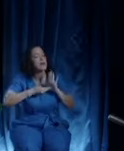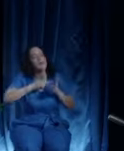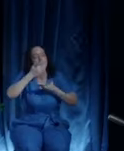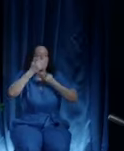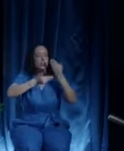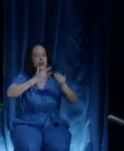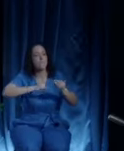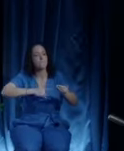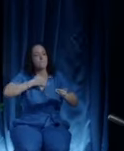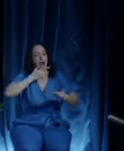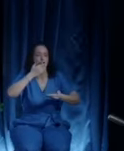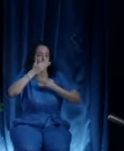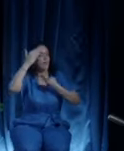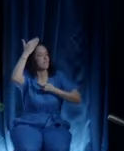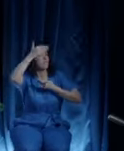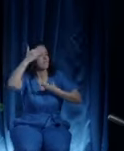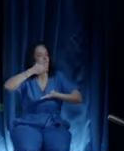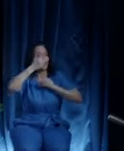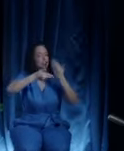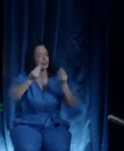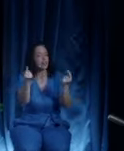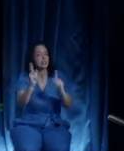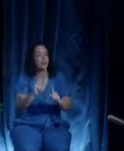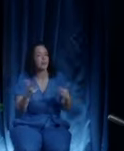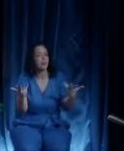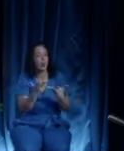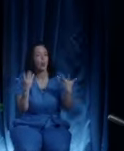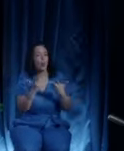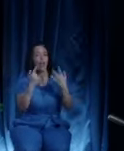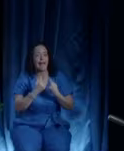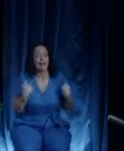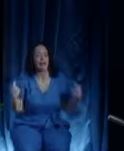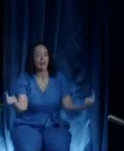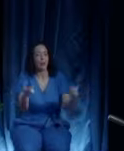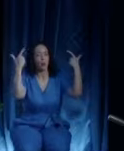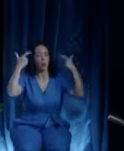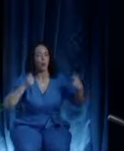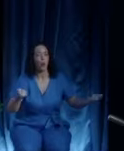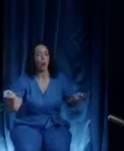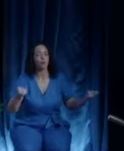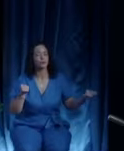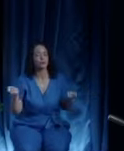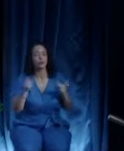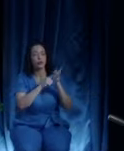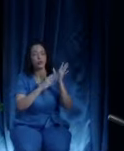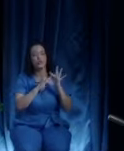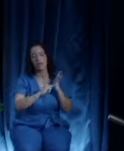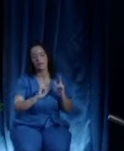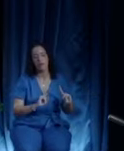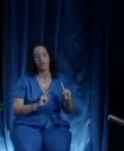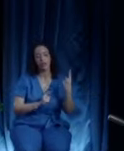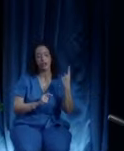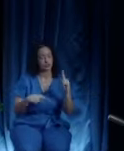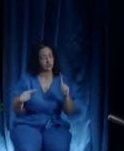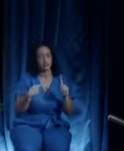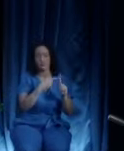a biofiction, as they say, about some people in the court of James I. So we will have some conversation between